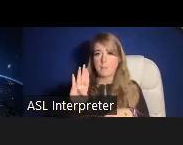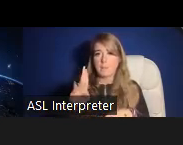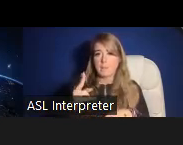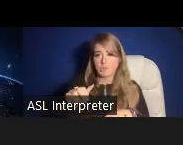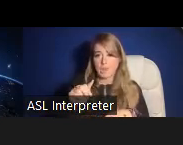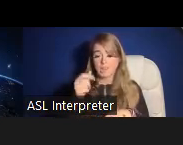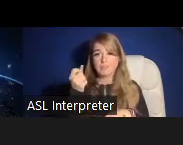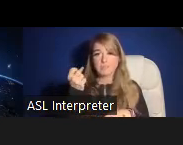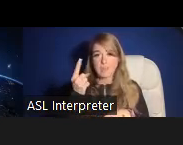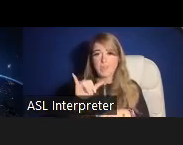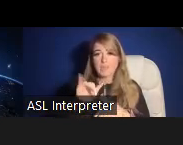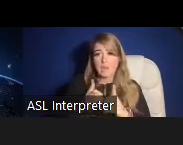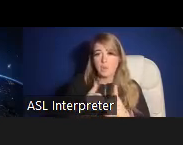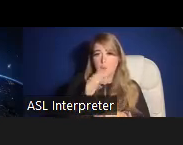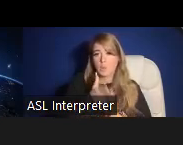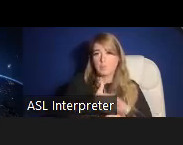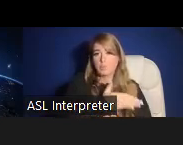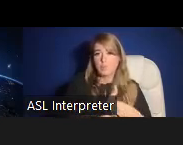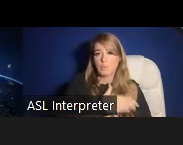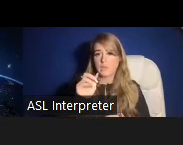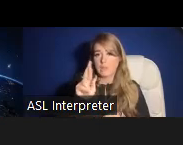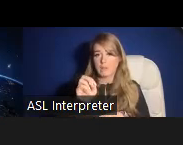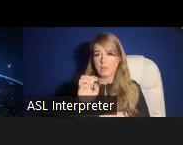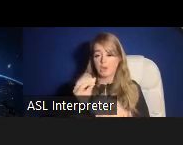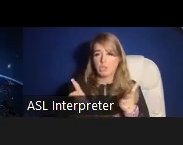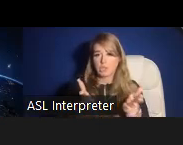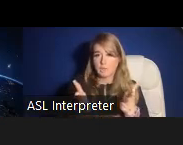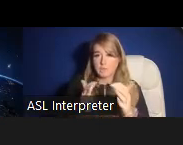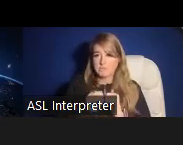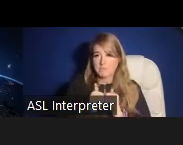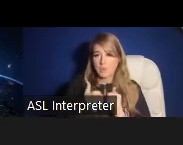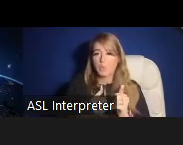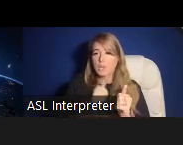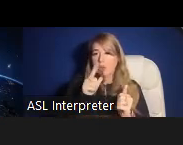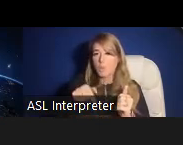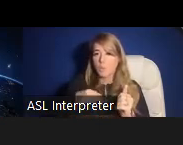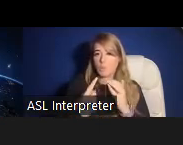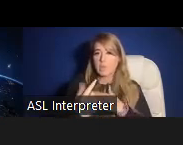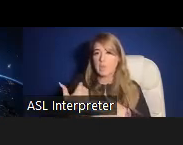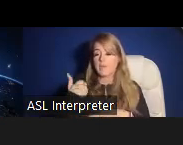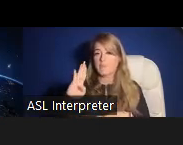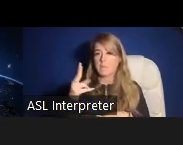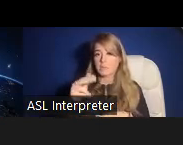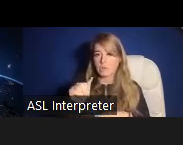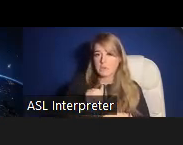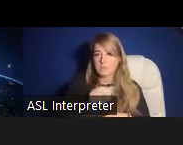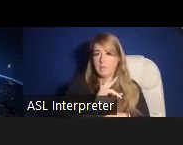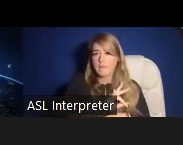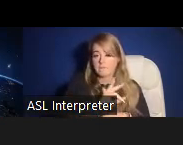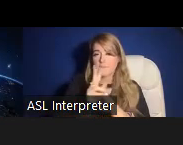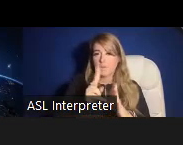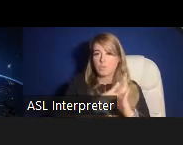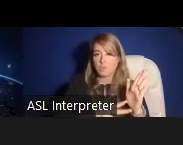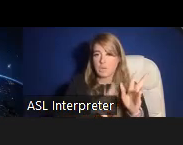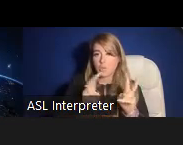because that's how we improve care and service, is by not just having BHA staff read the